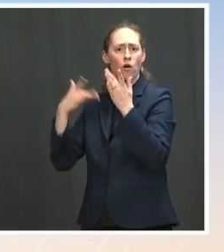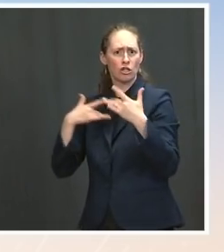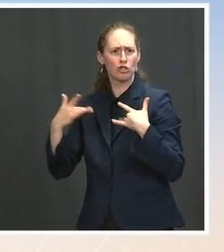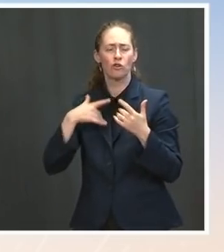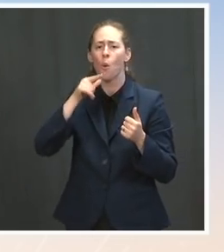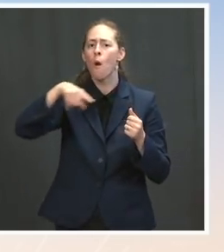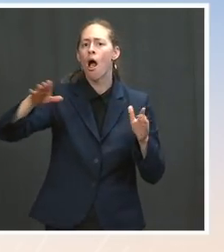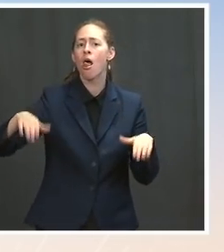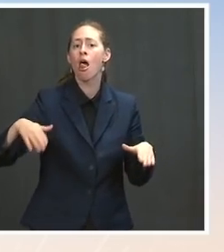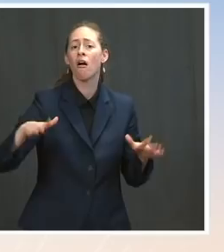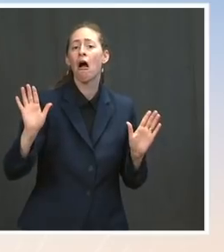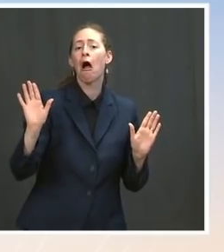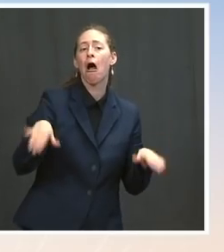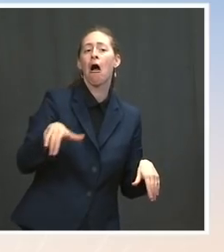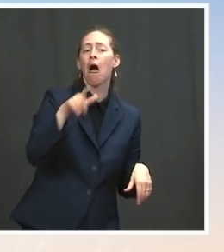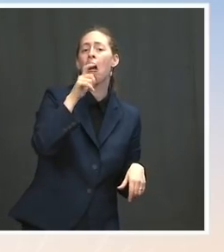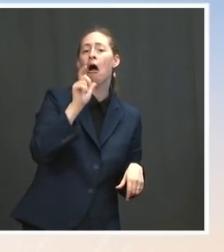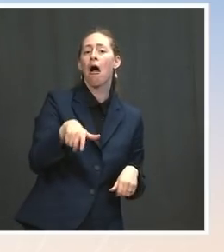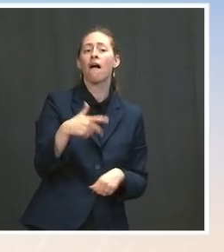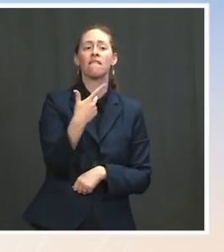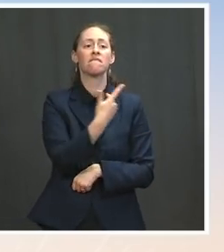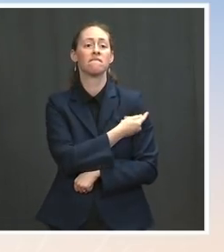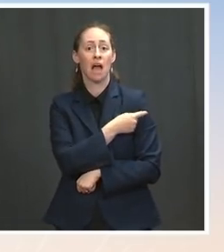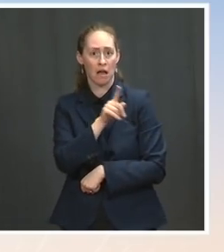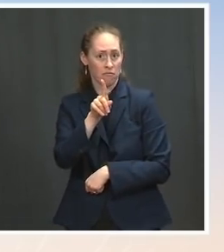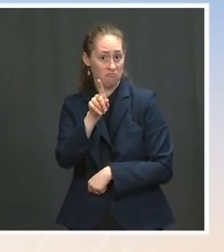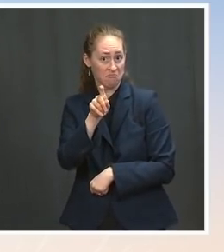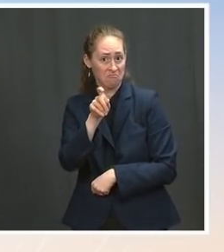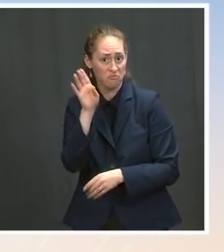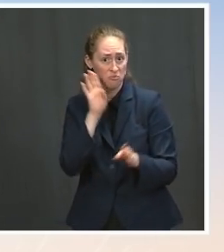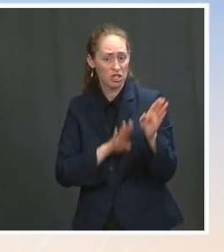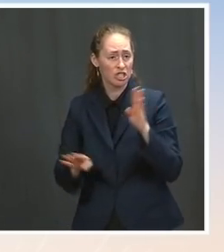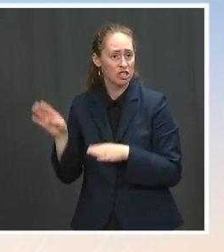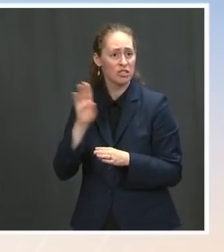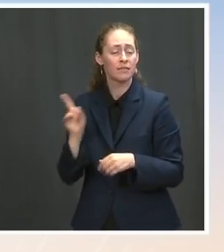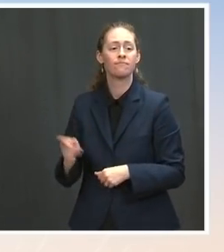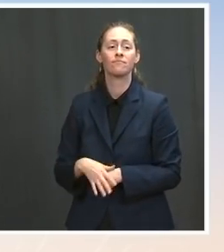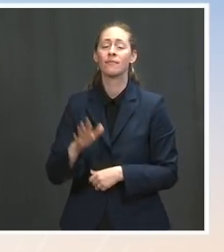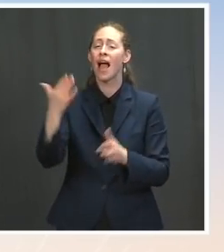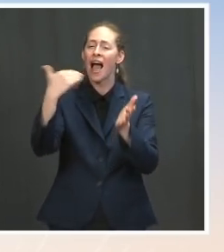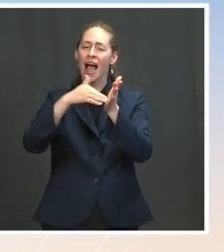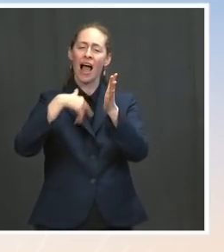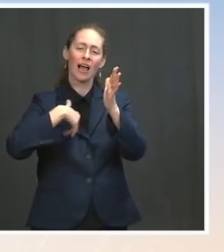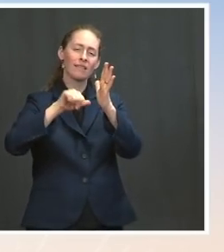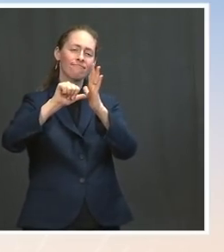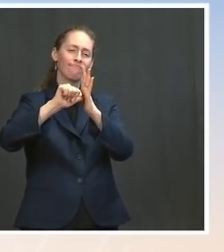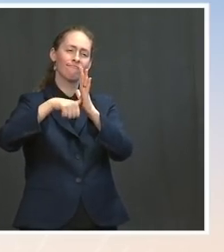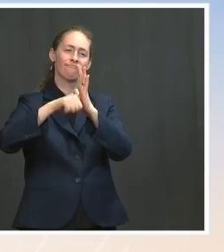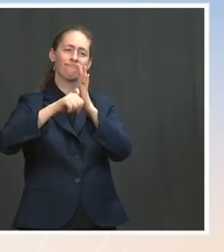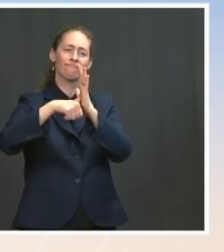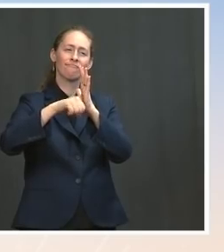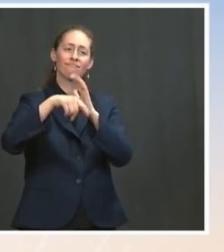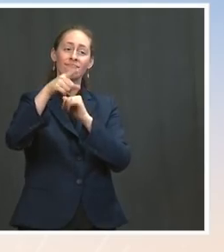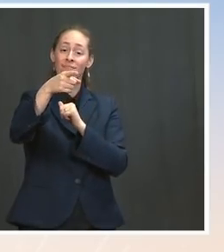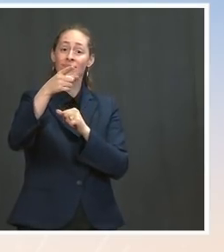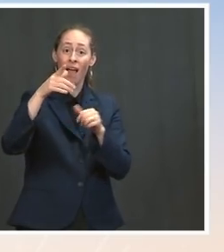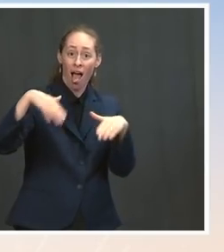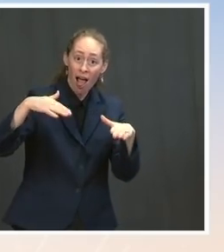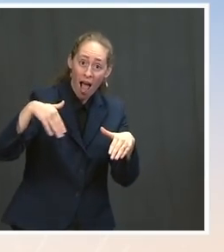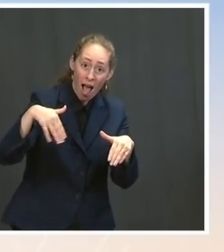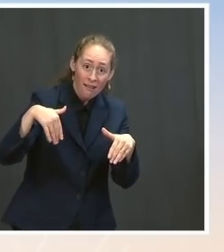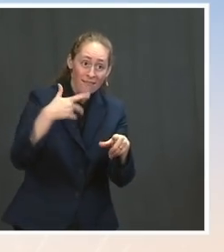Well, first, that's one of the reasons why we're continuing to reiterate that if you're not vaccinated, you are not safe. You are not